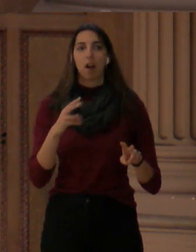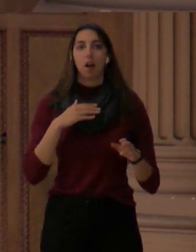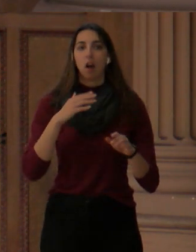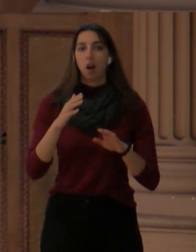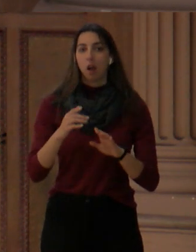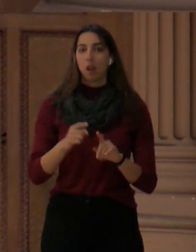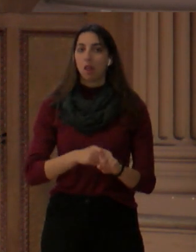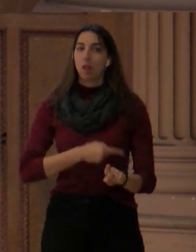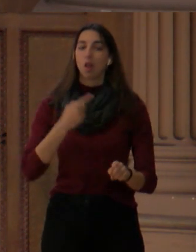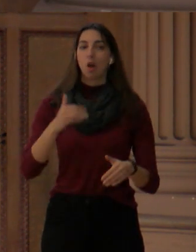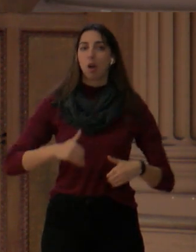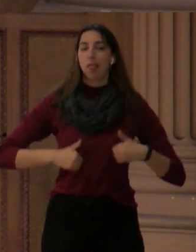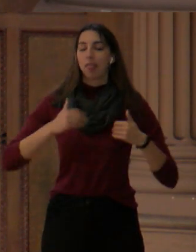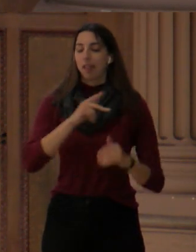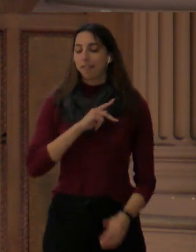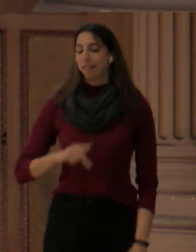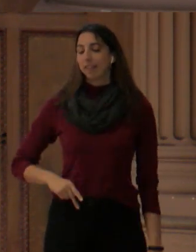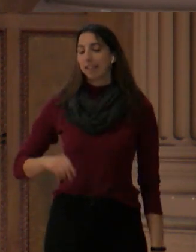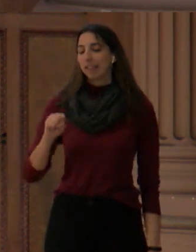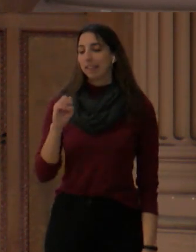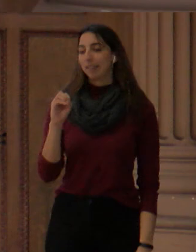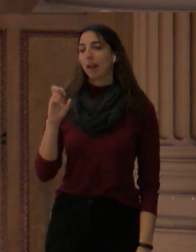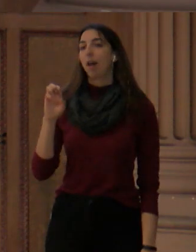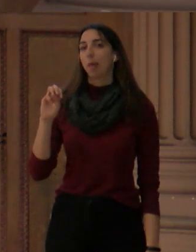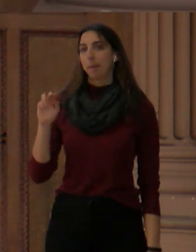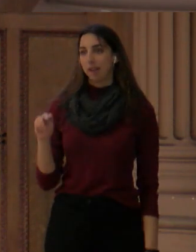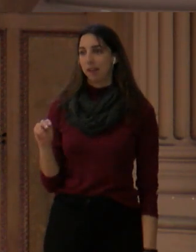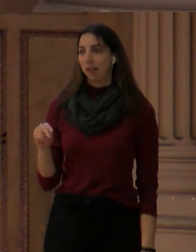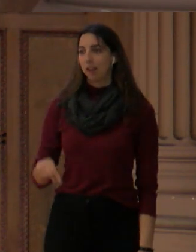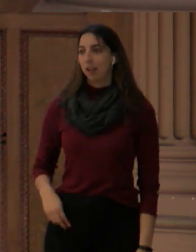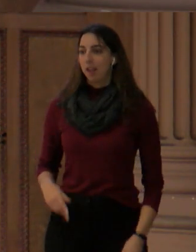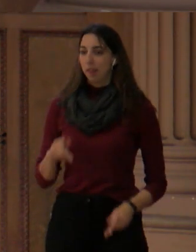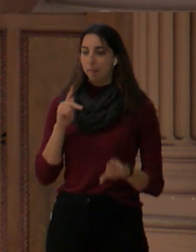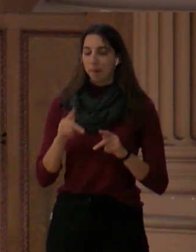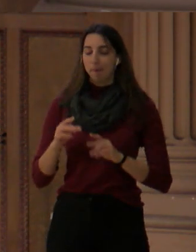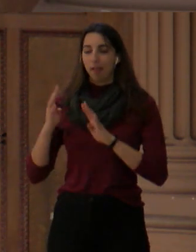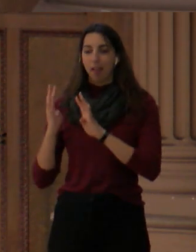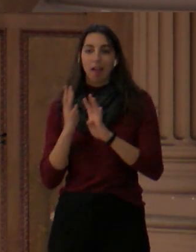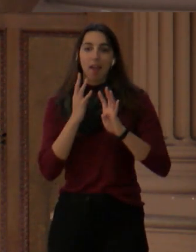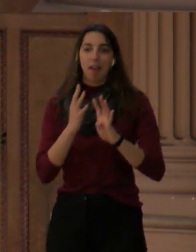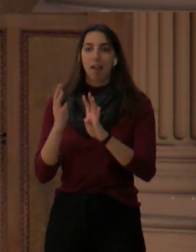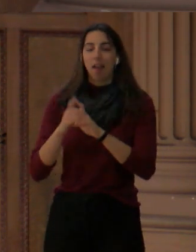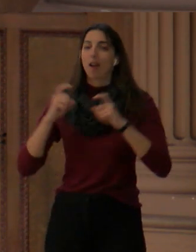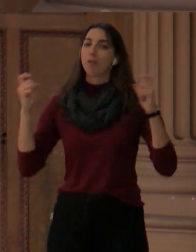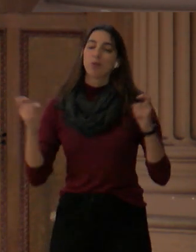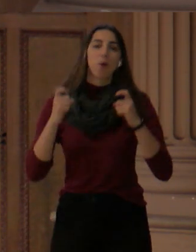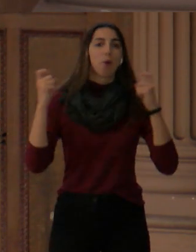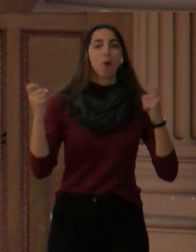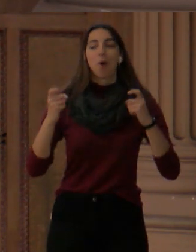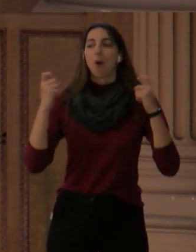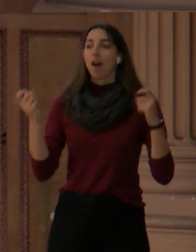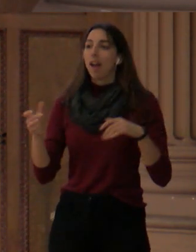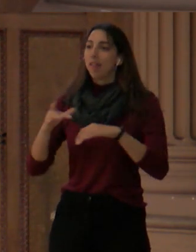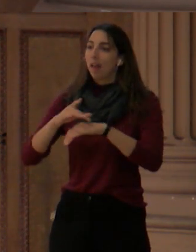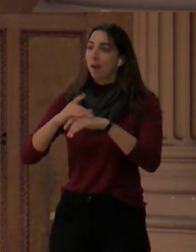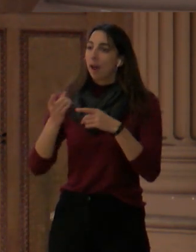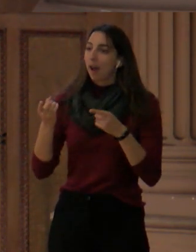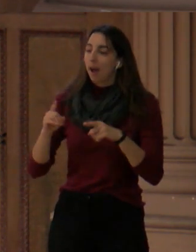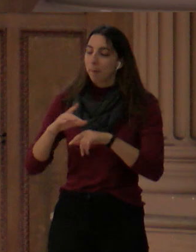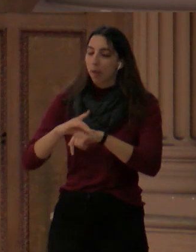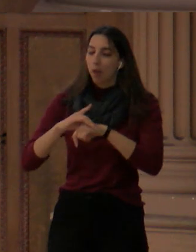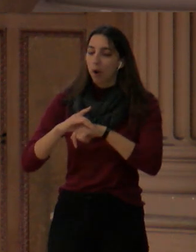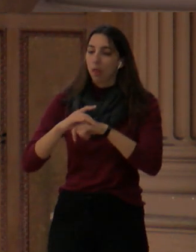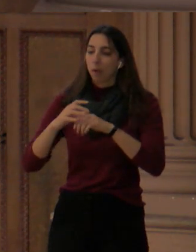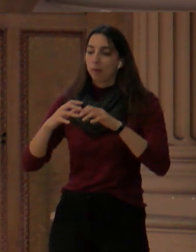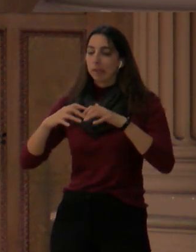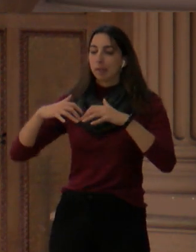Solomon. And all the people went up after him, playing on pipes and rejoicing with great joy so that the earth was split by